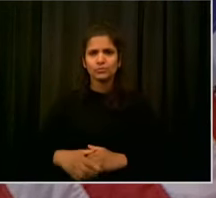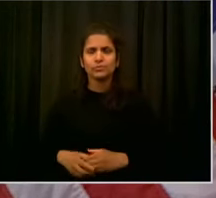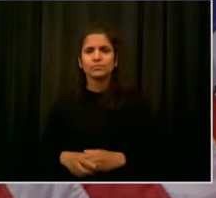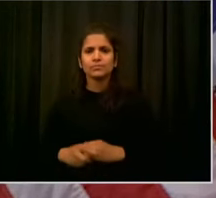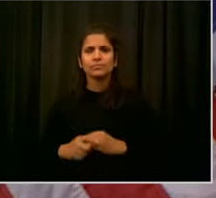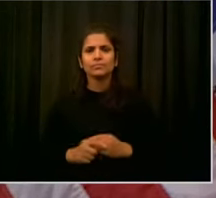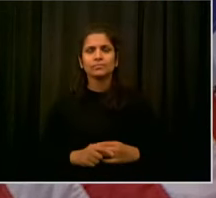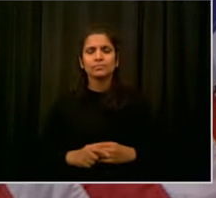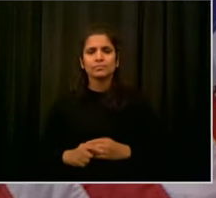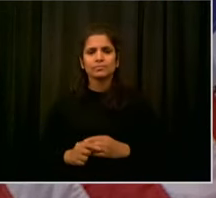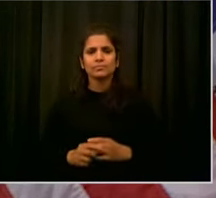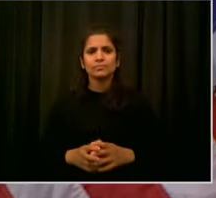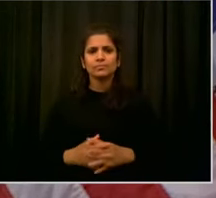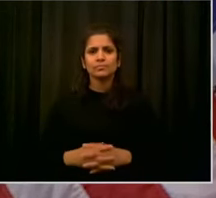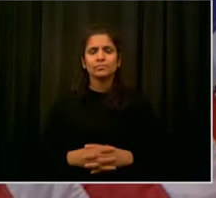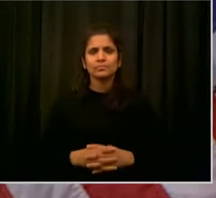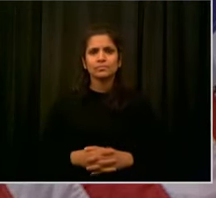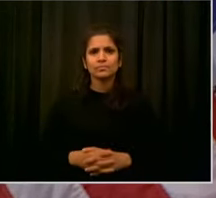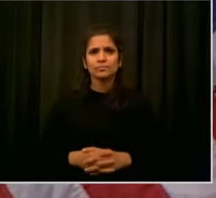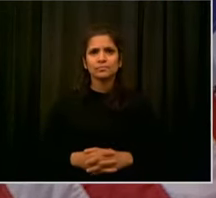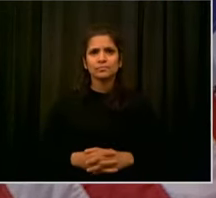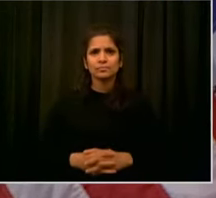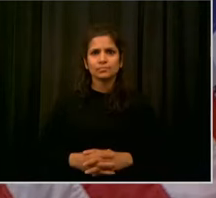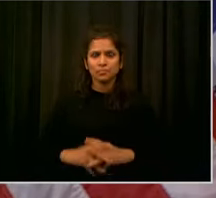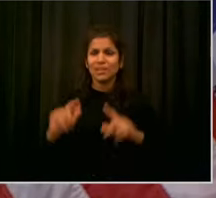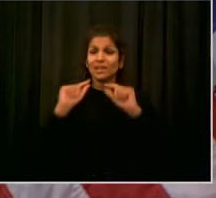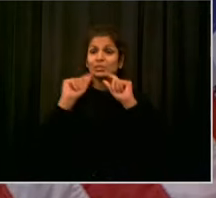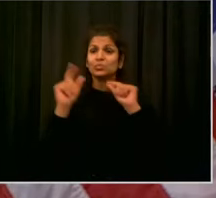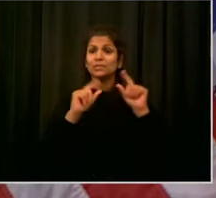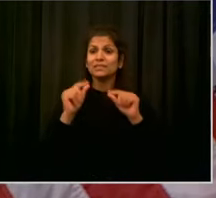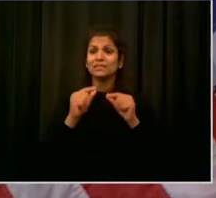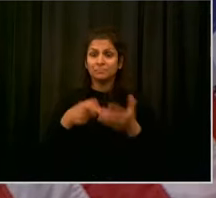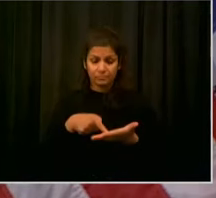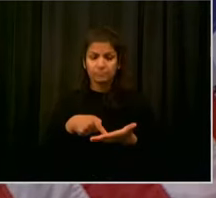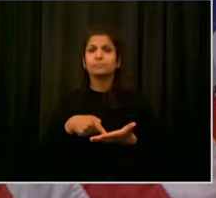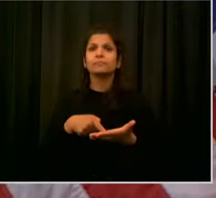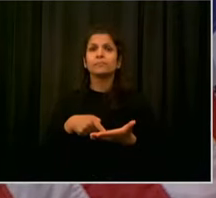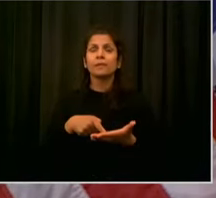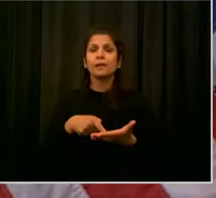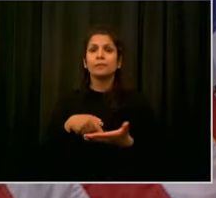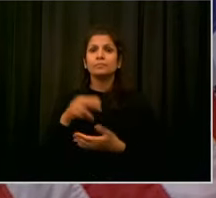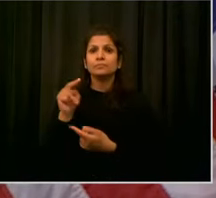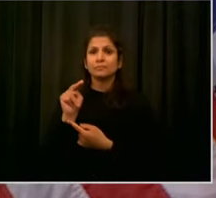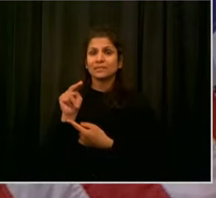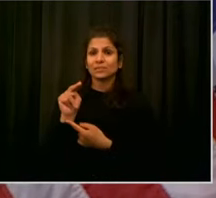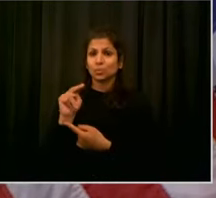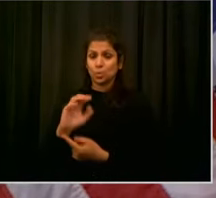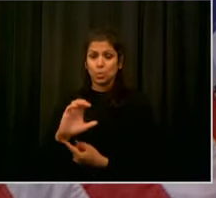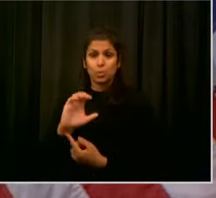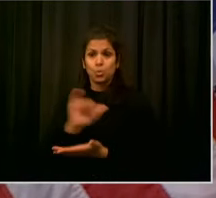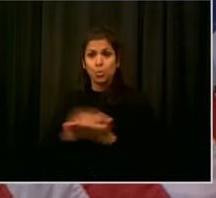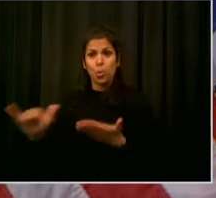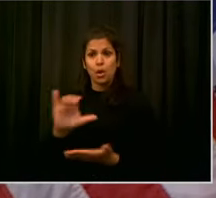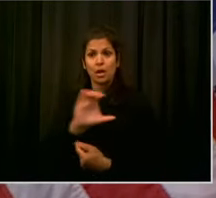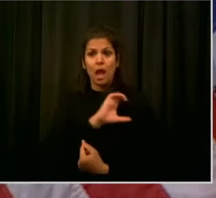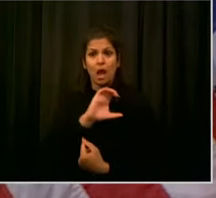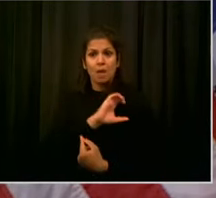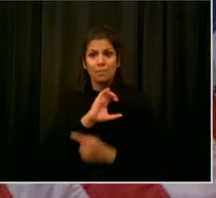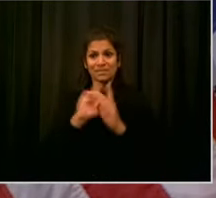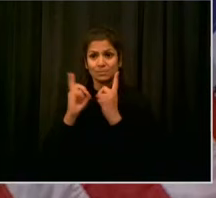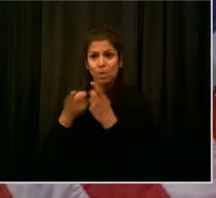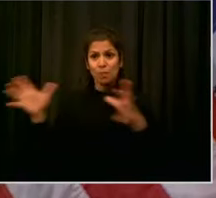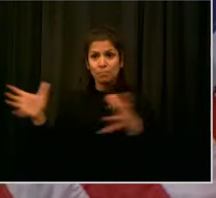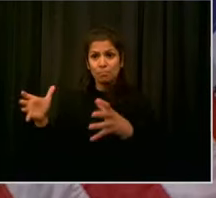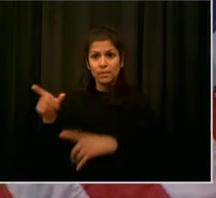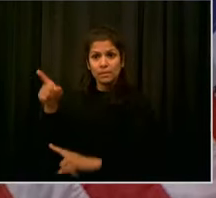NYPD, and I have another question about what transpired last night. My first question, the commissioner tweeted